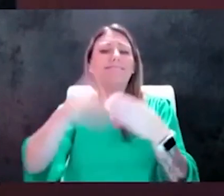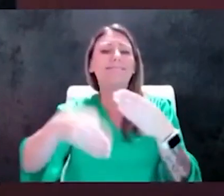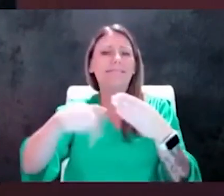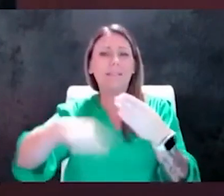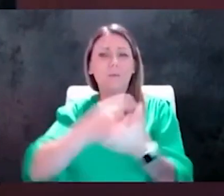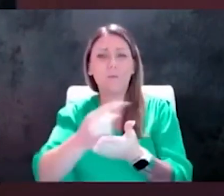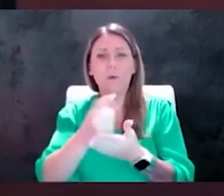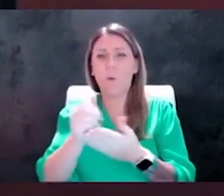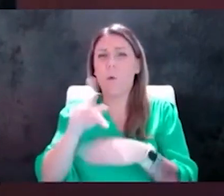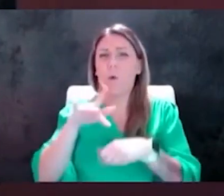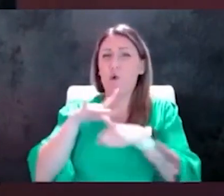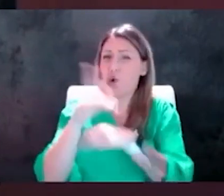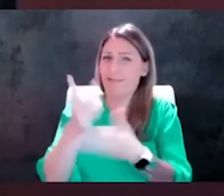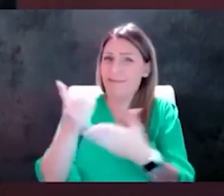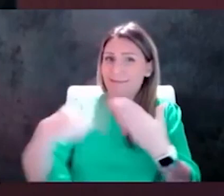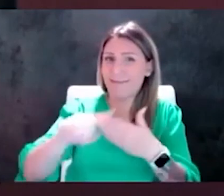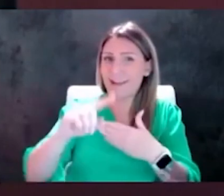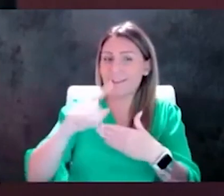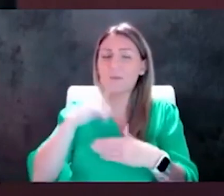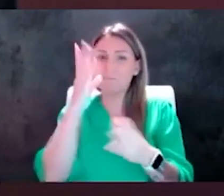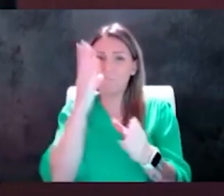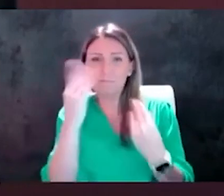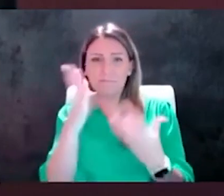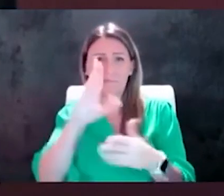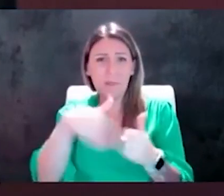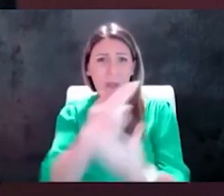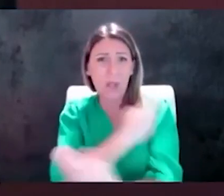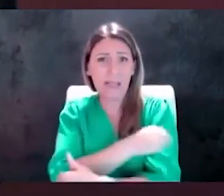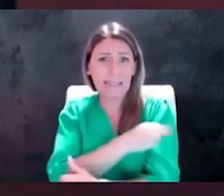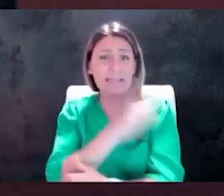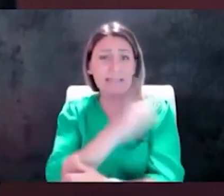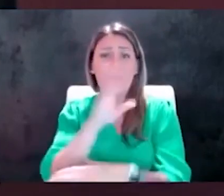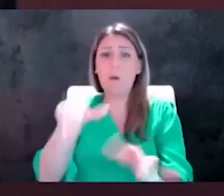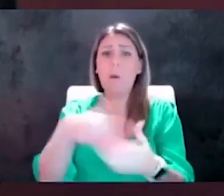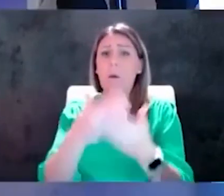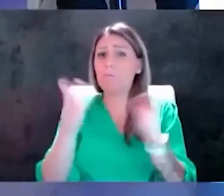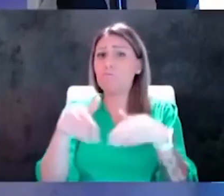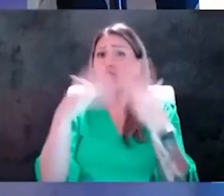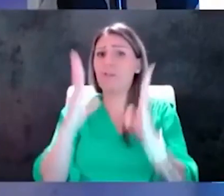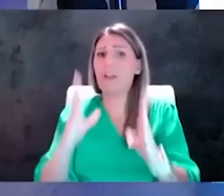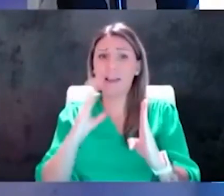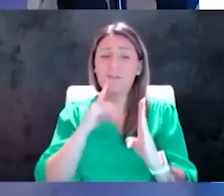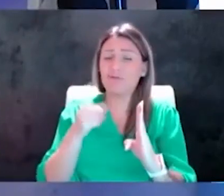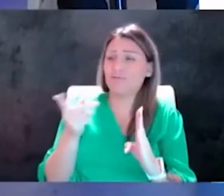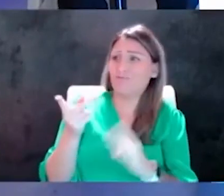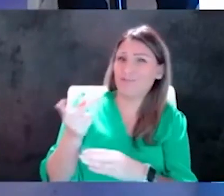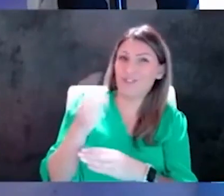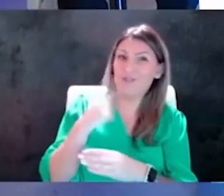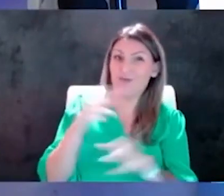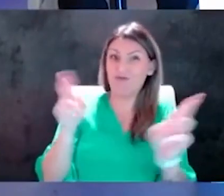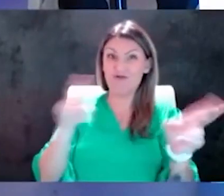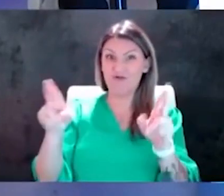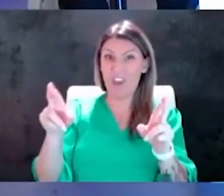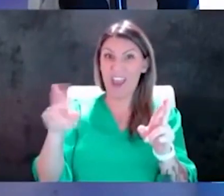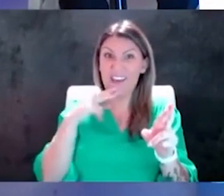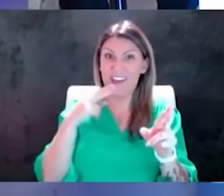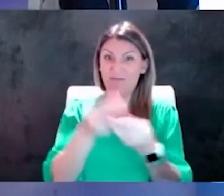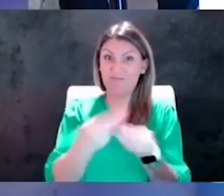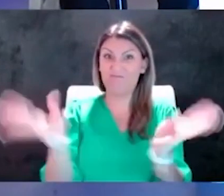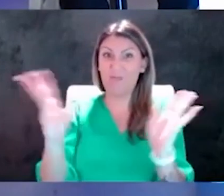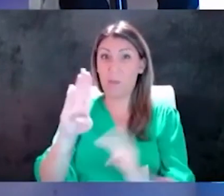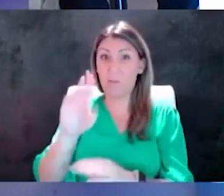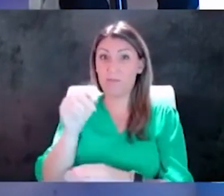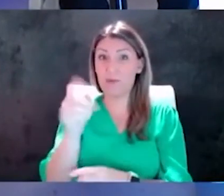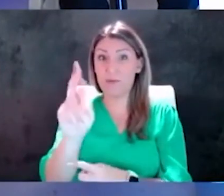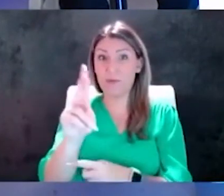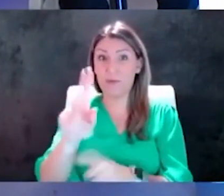And just to tell you, I know, and I'm sure all hospitals and all providers, and Brandon, I bet you guys, we're totally ready to give that booster as soon as it's out. Oh, of course.